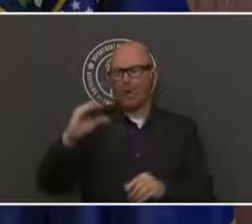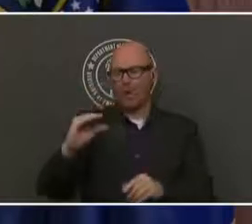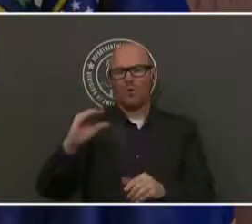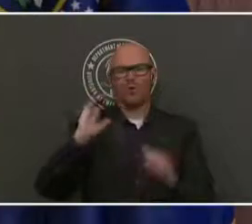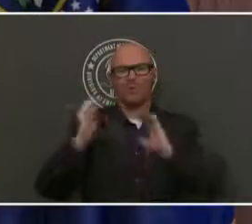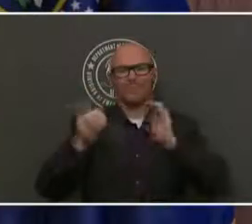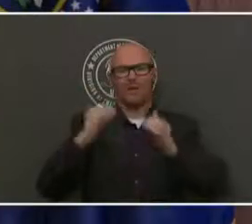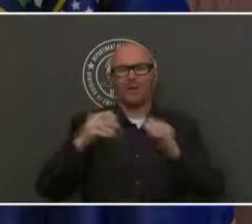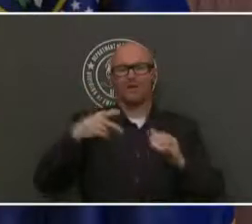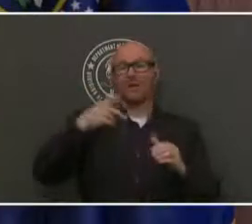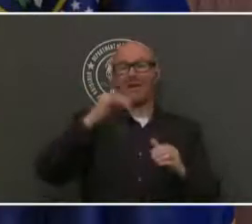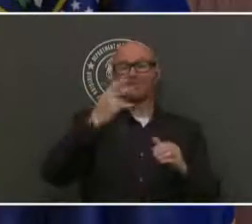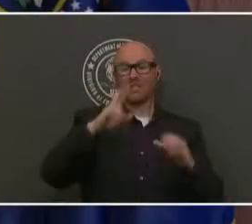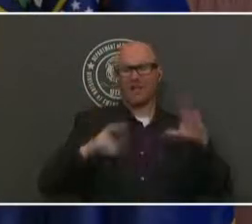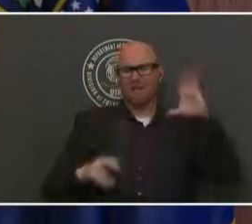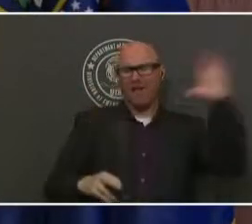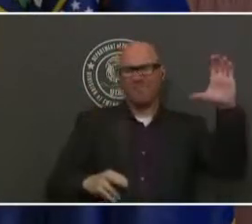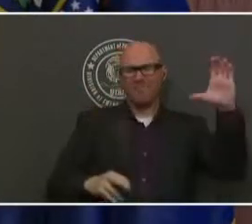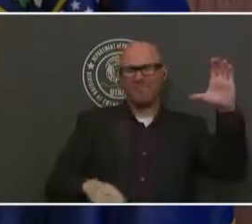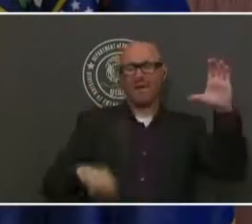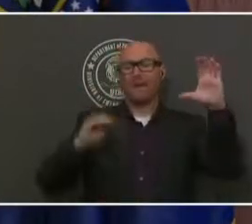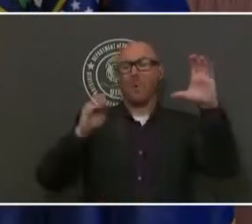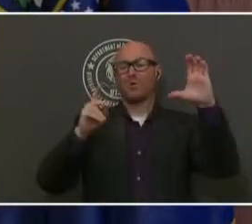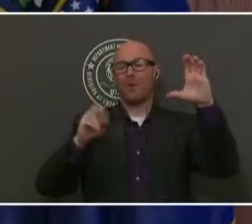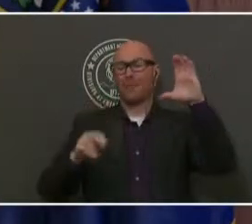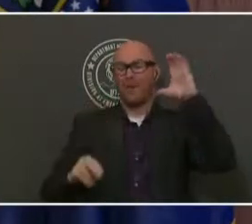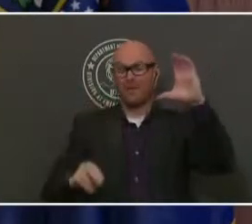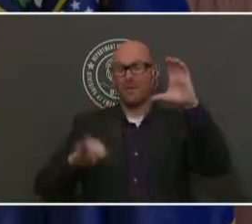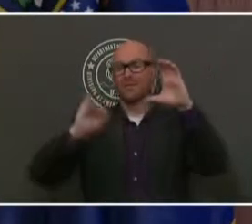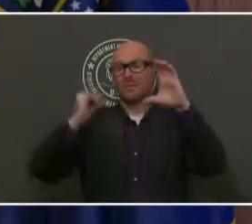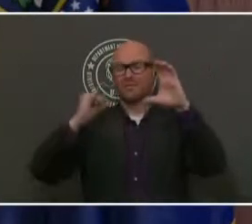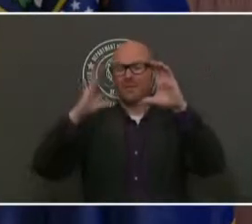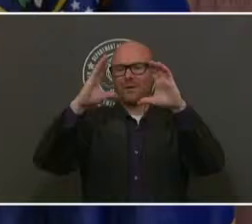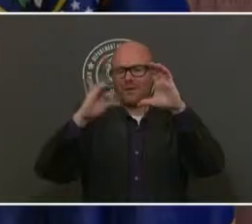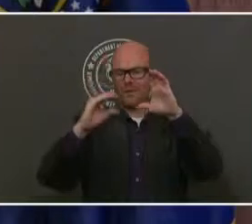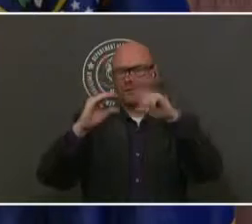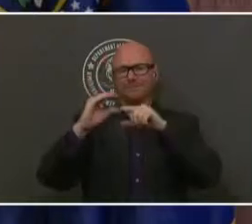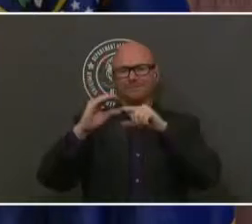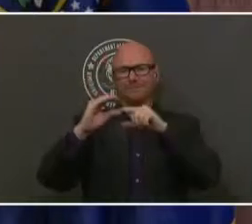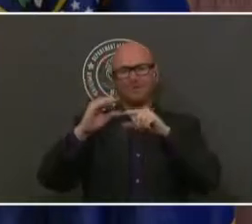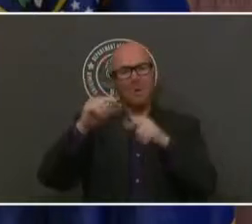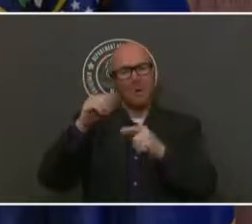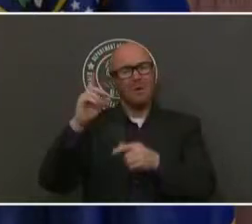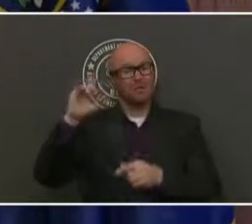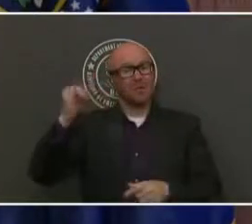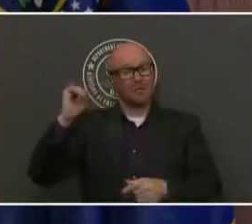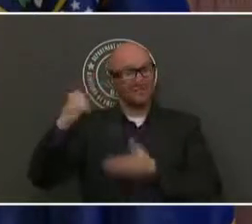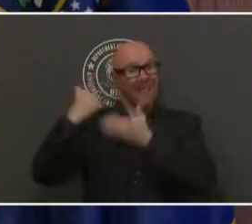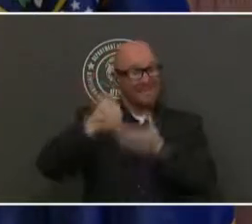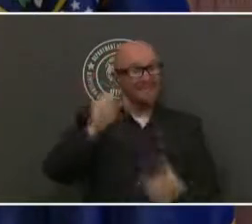than 5%. So it should not slow things down much at all. However, it is an